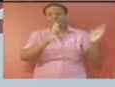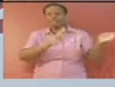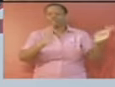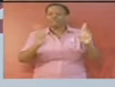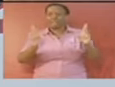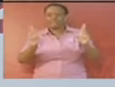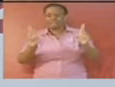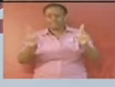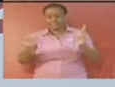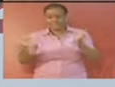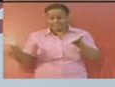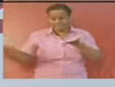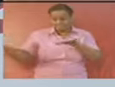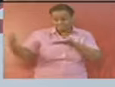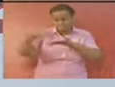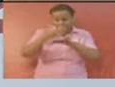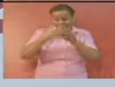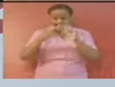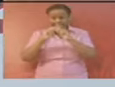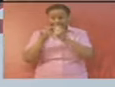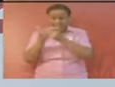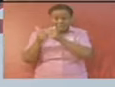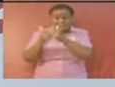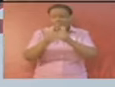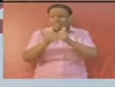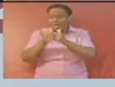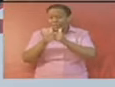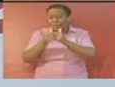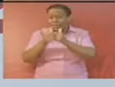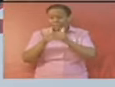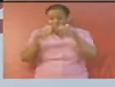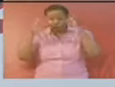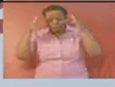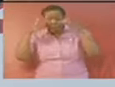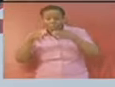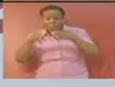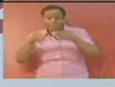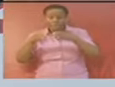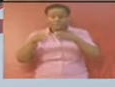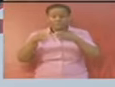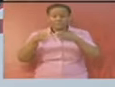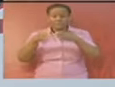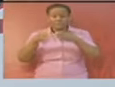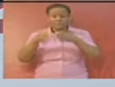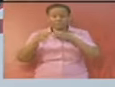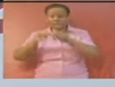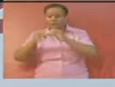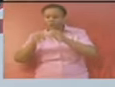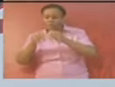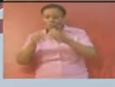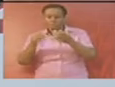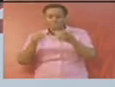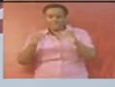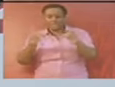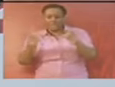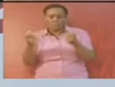team, which includes logistics, which includes storage,